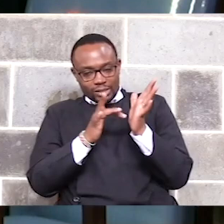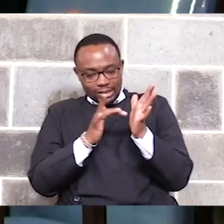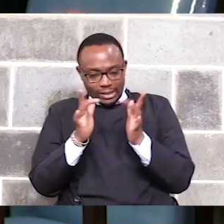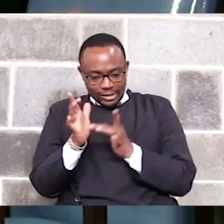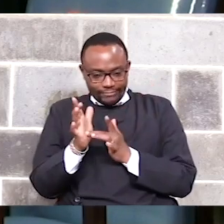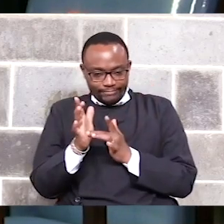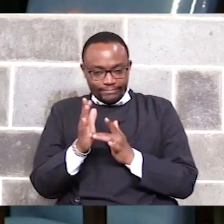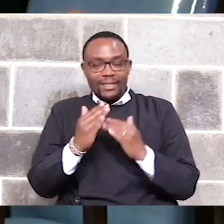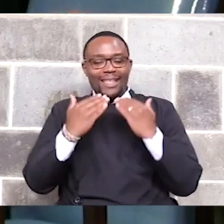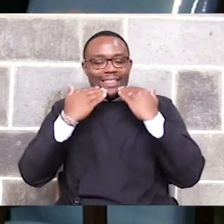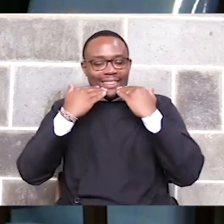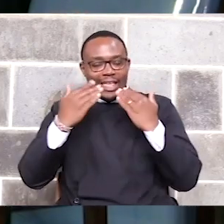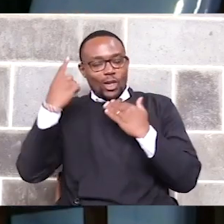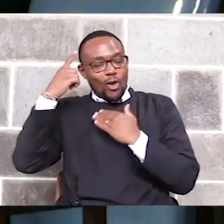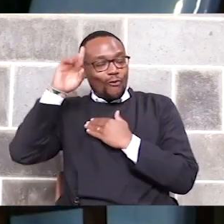thank you for your word.